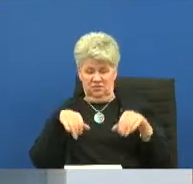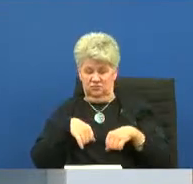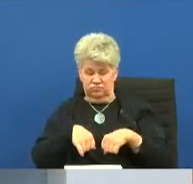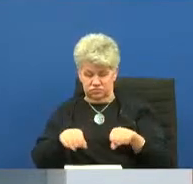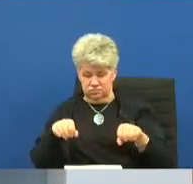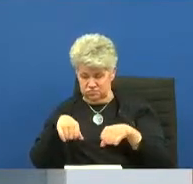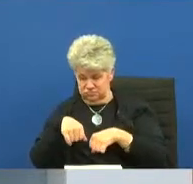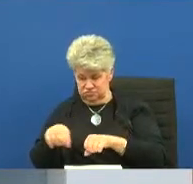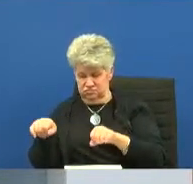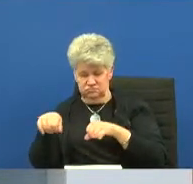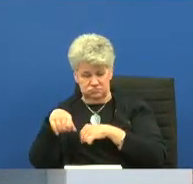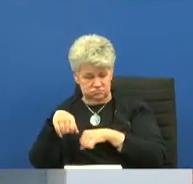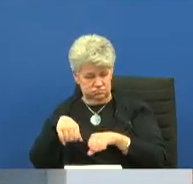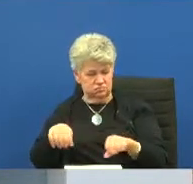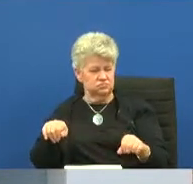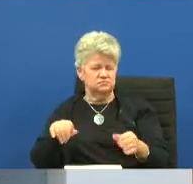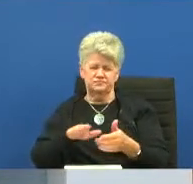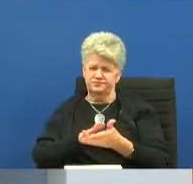that